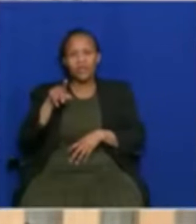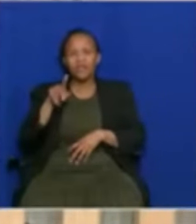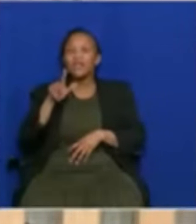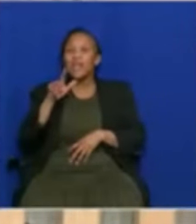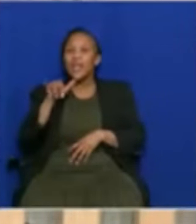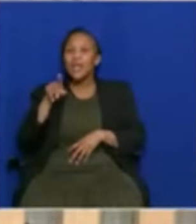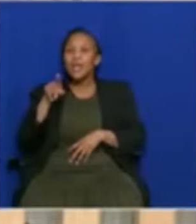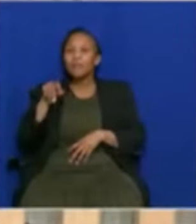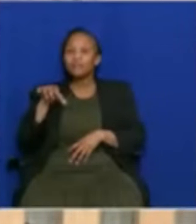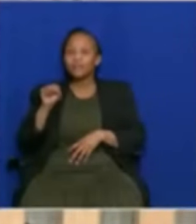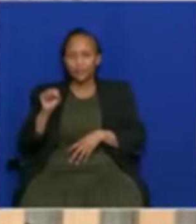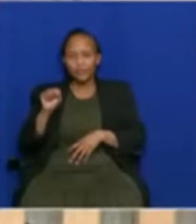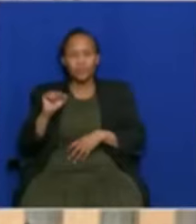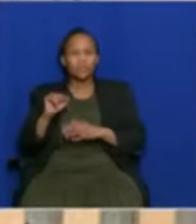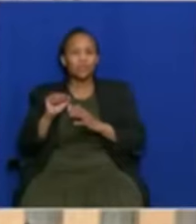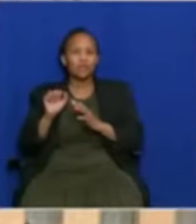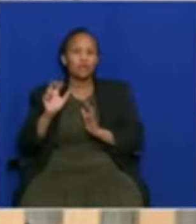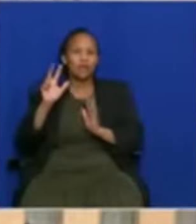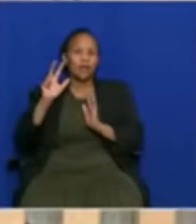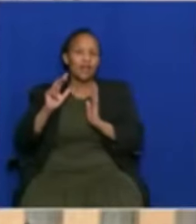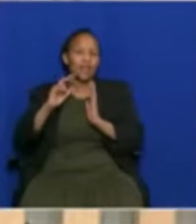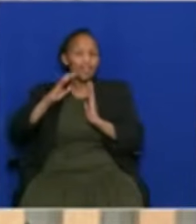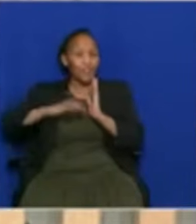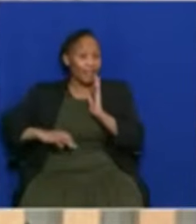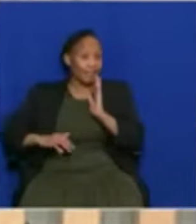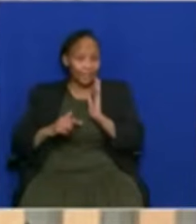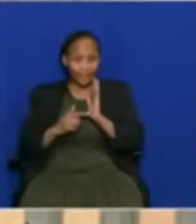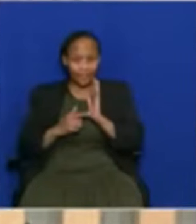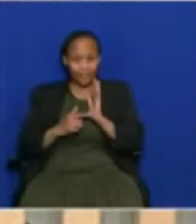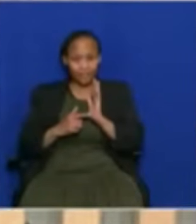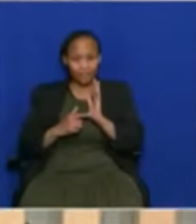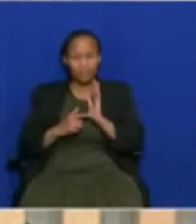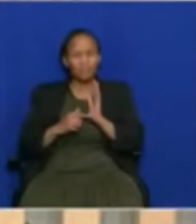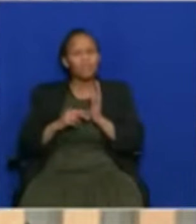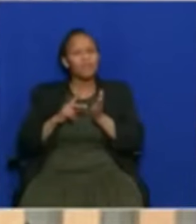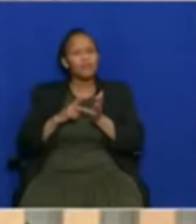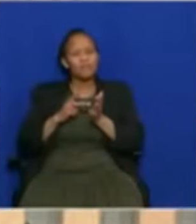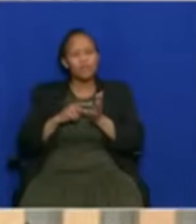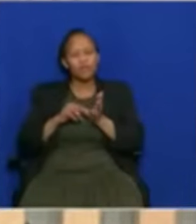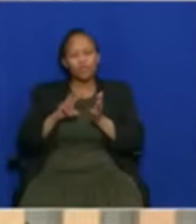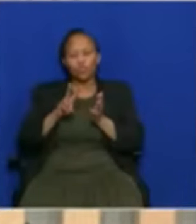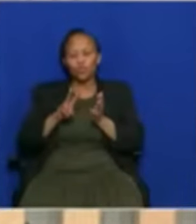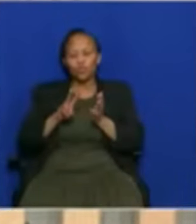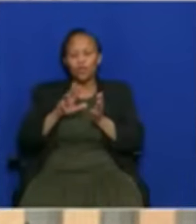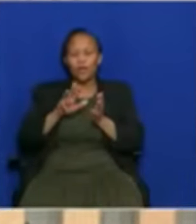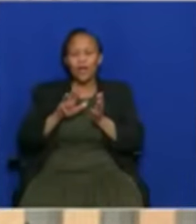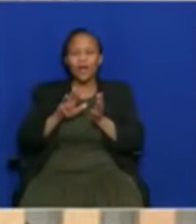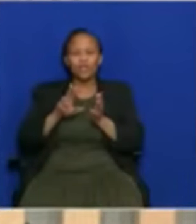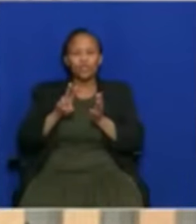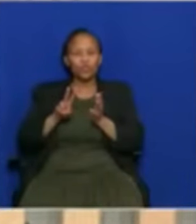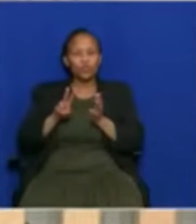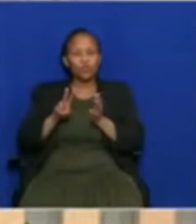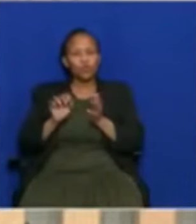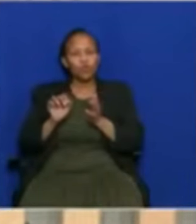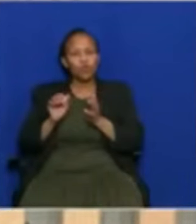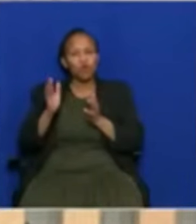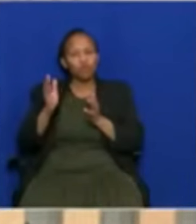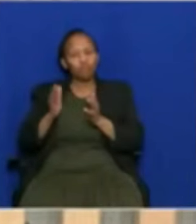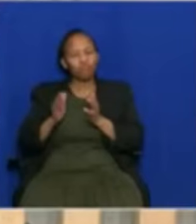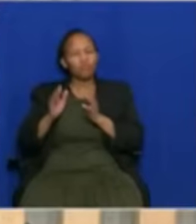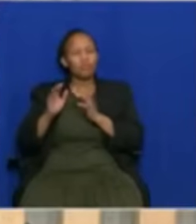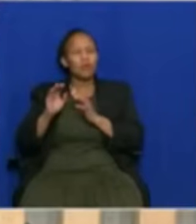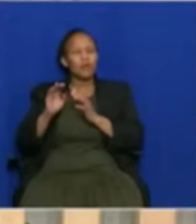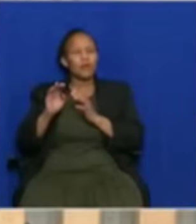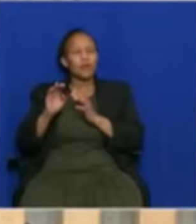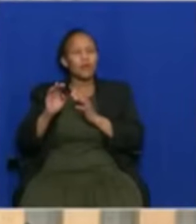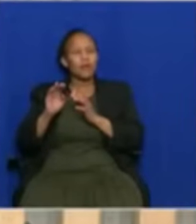that it's page 292 of MK15. You still have MK15 with you?